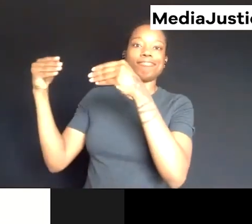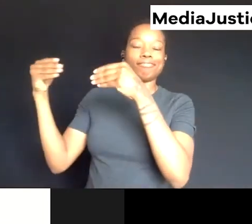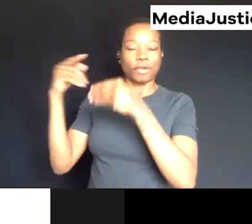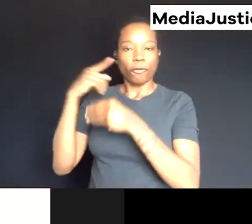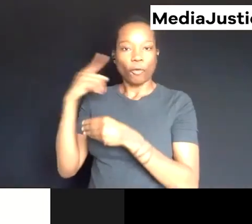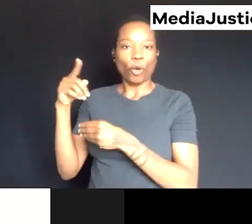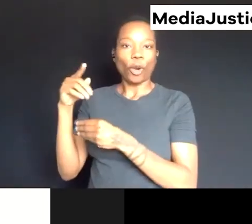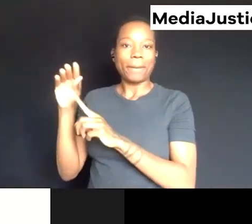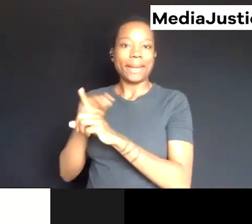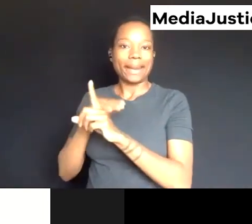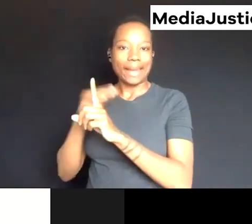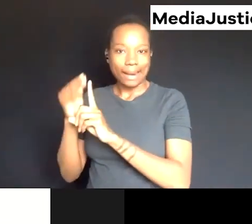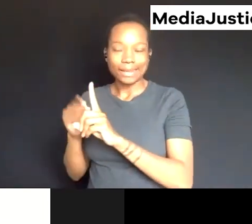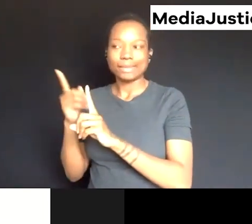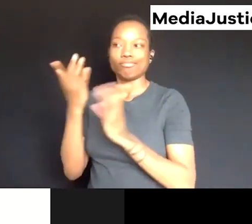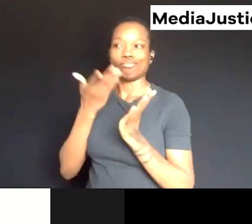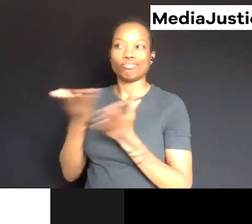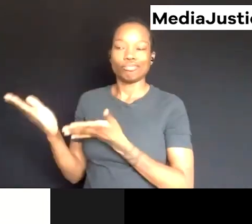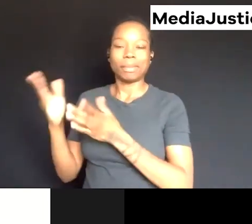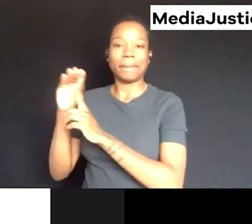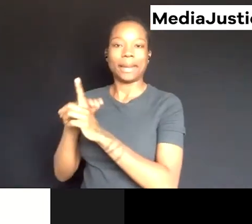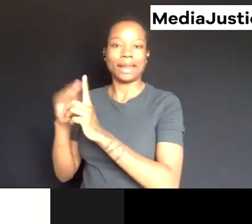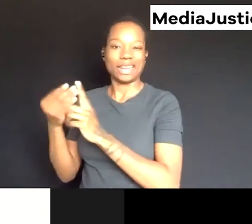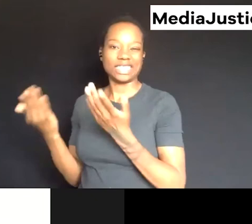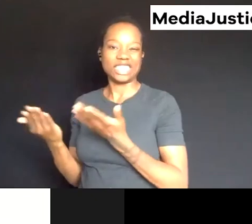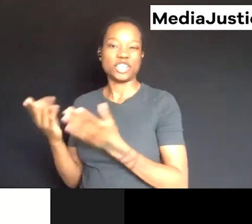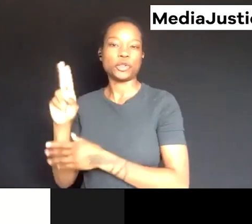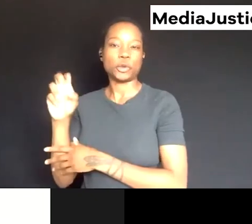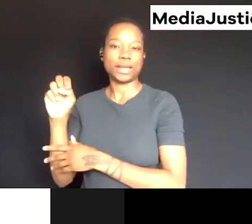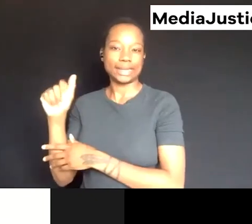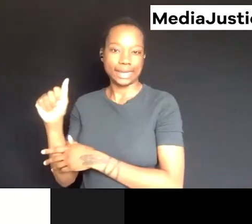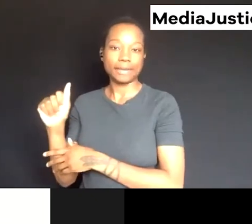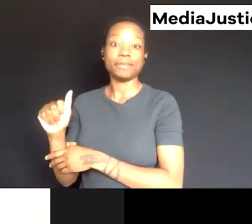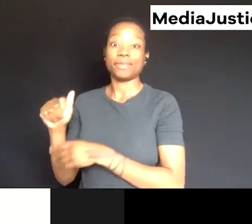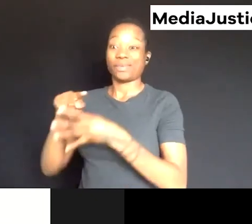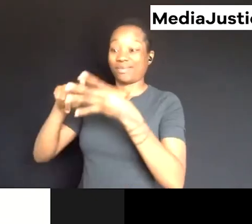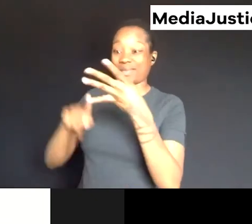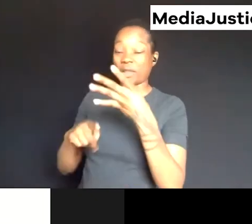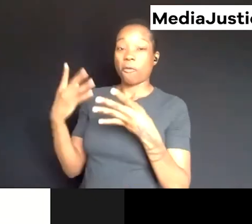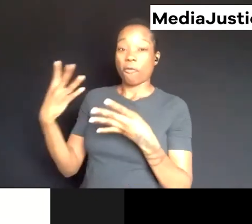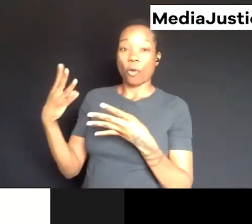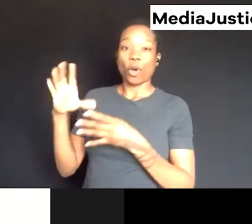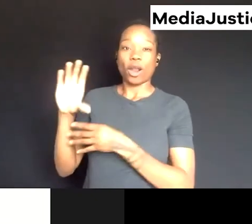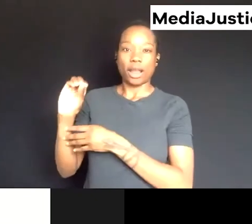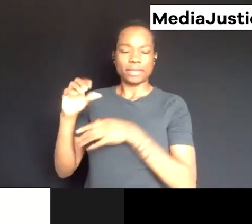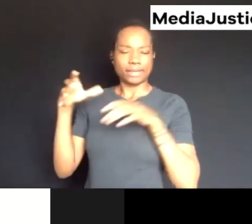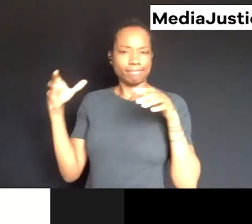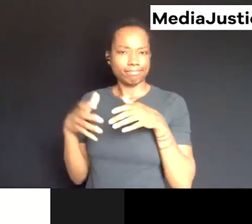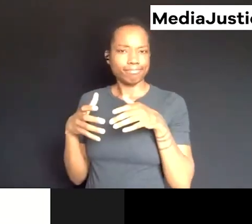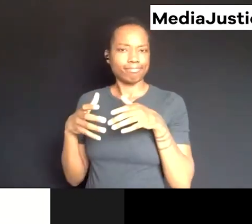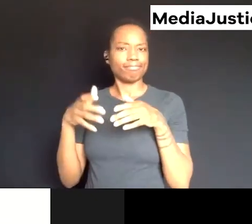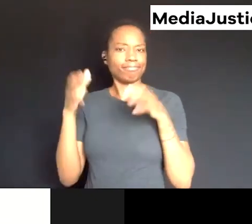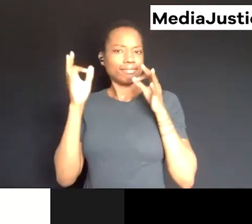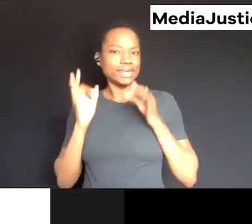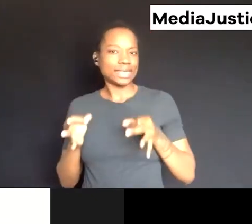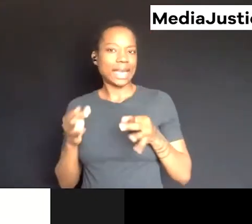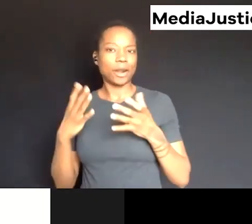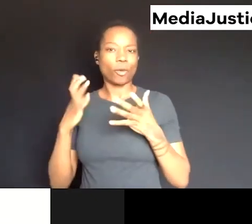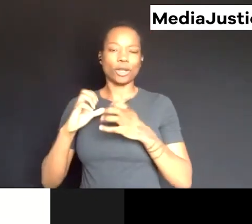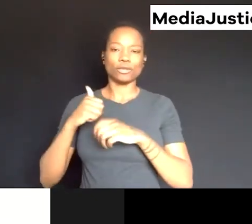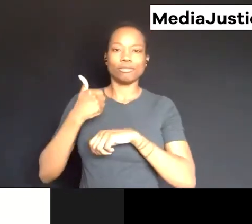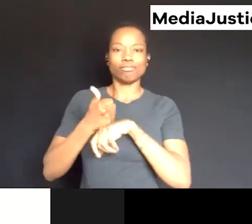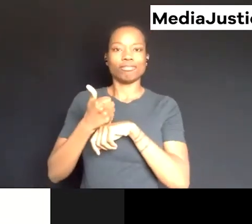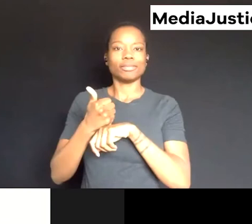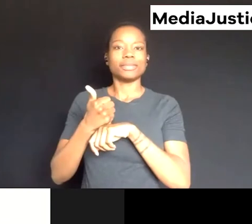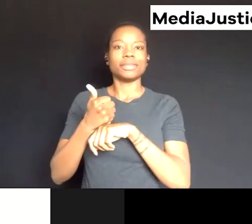US. But these four companies actually got together and said, we're going to create this other